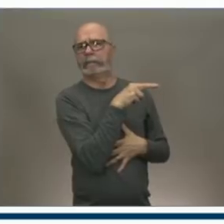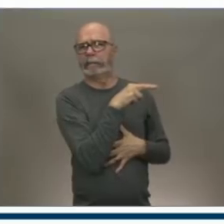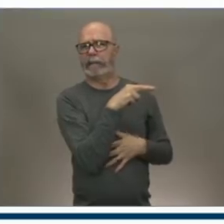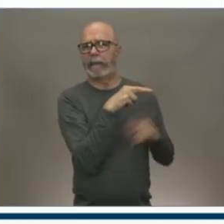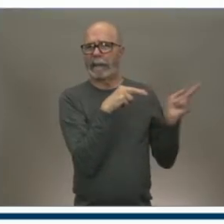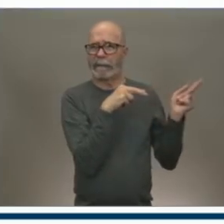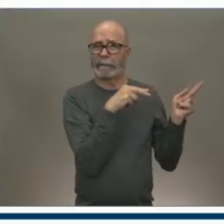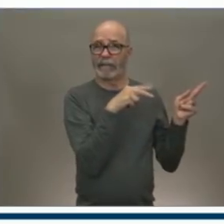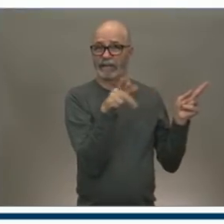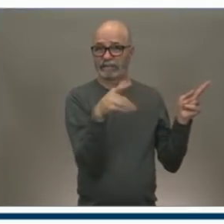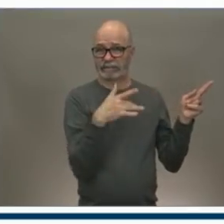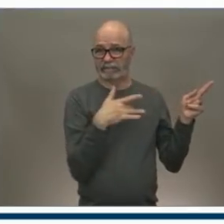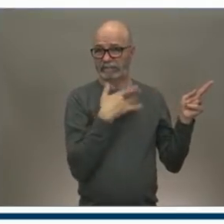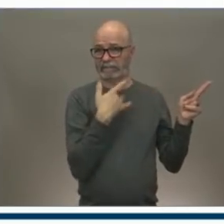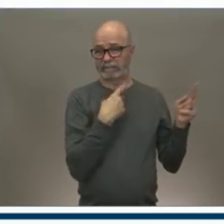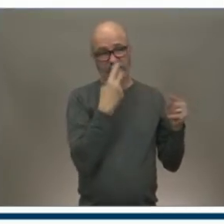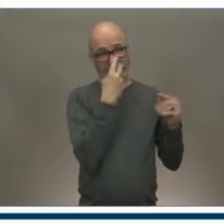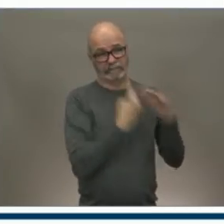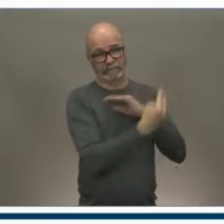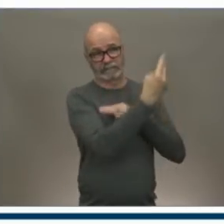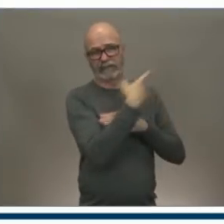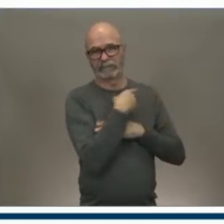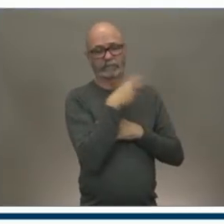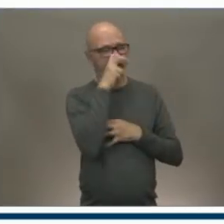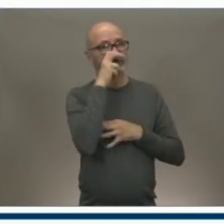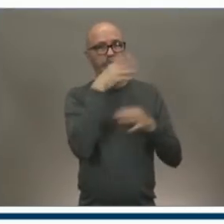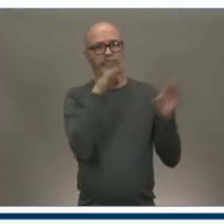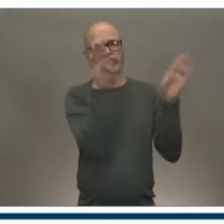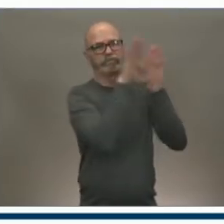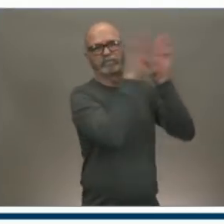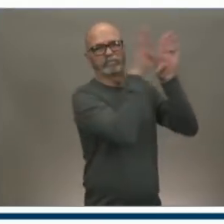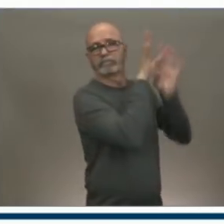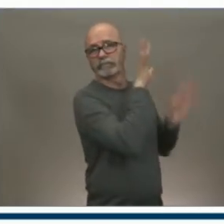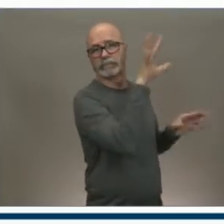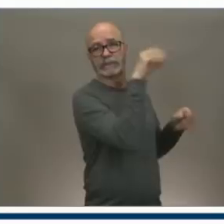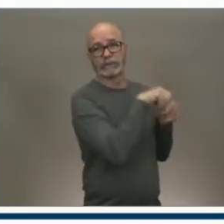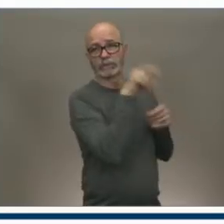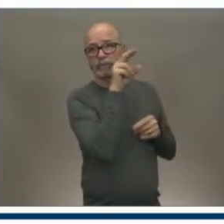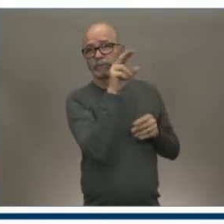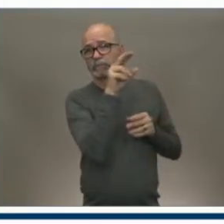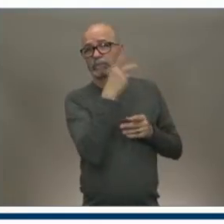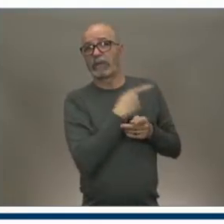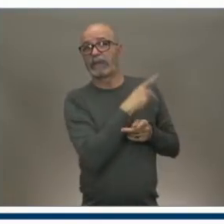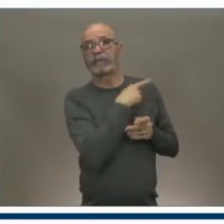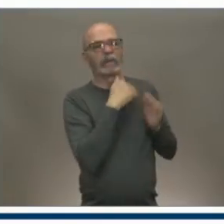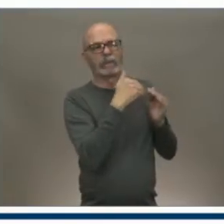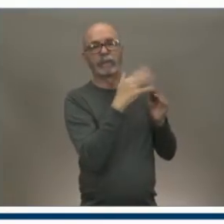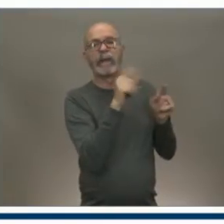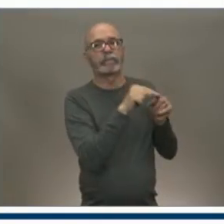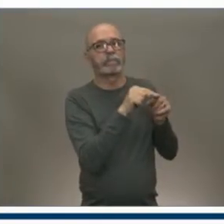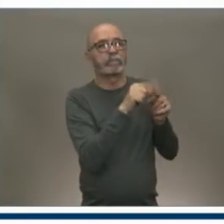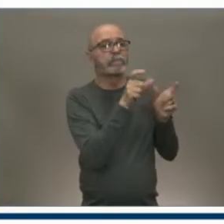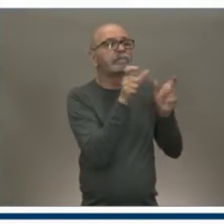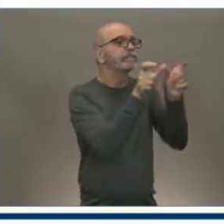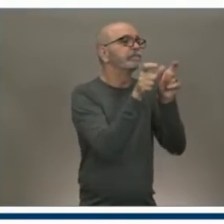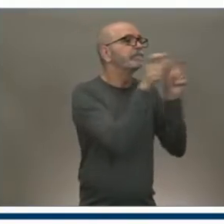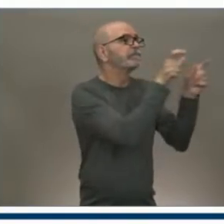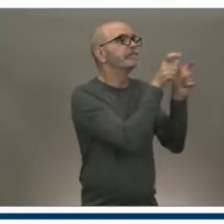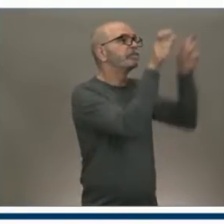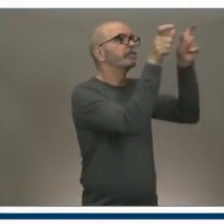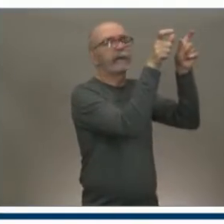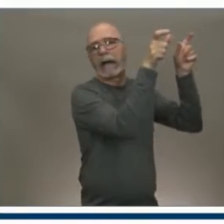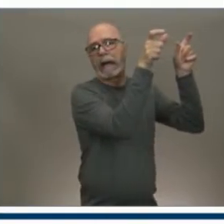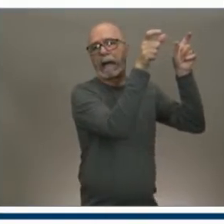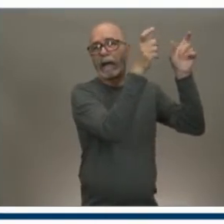any restrictions right now with other provinces or people coming in from other provinces to Nova Scotia? I